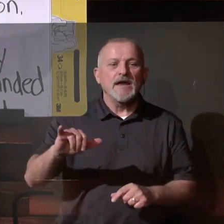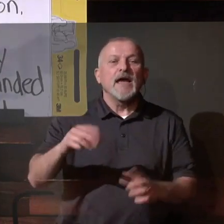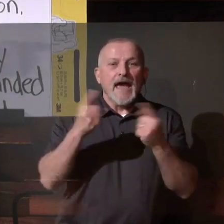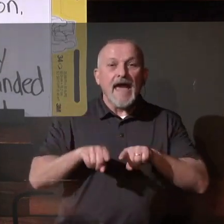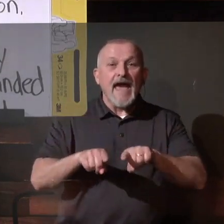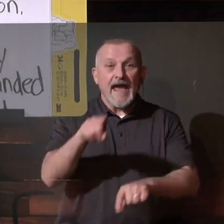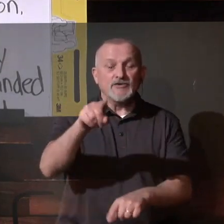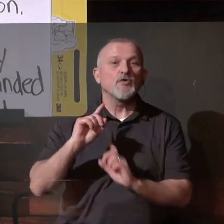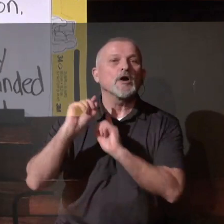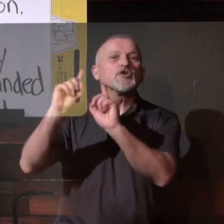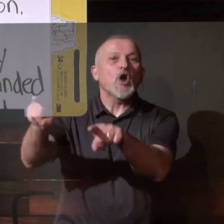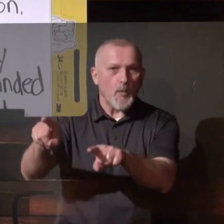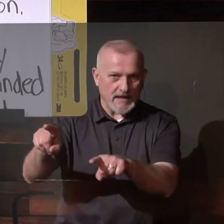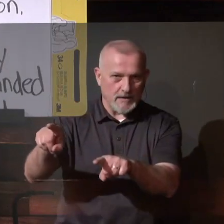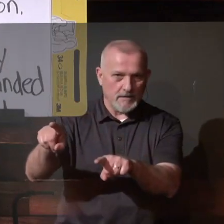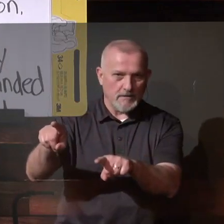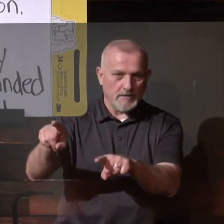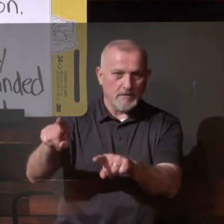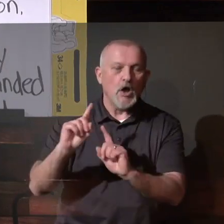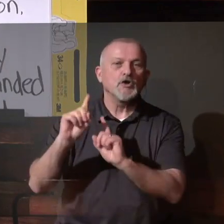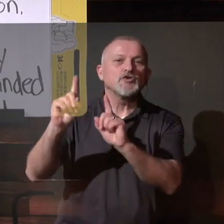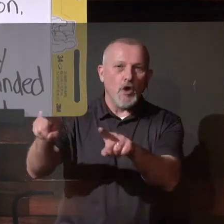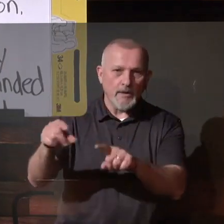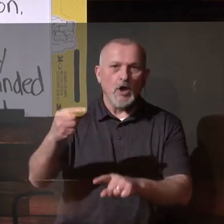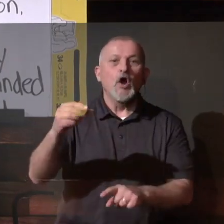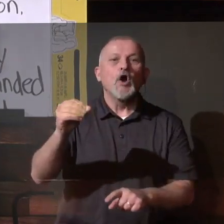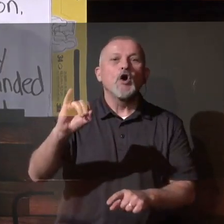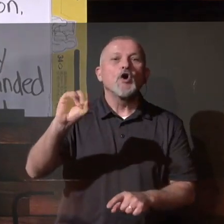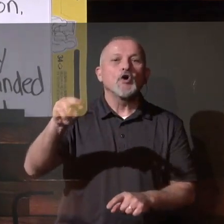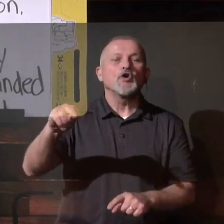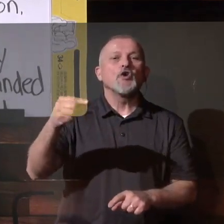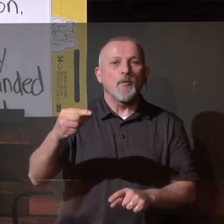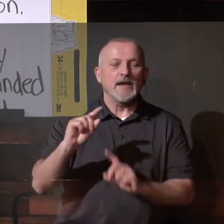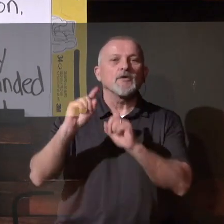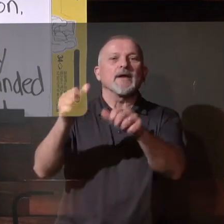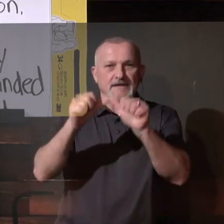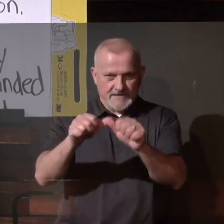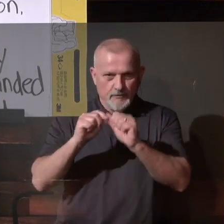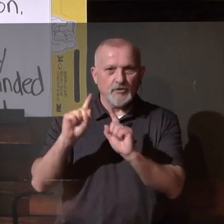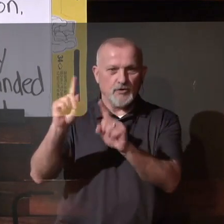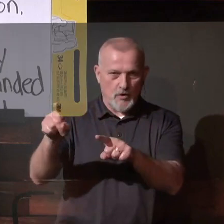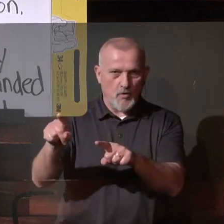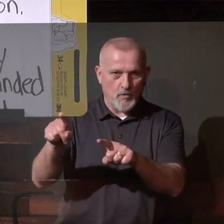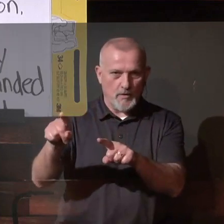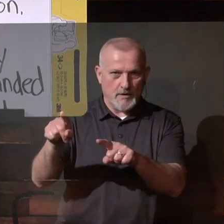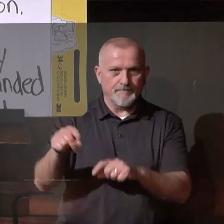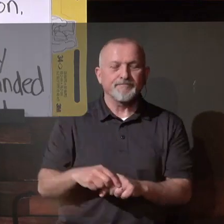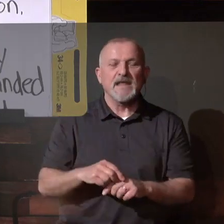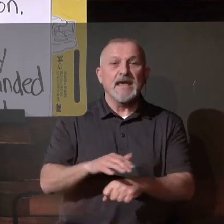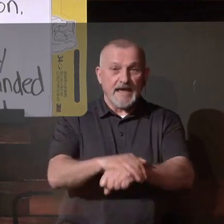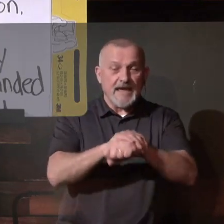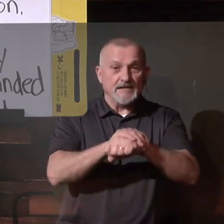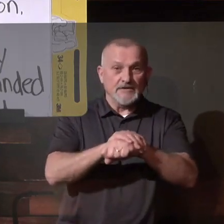are going, it has an ing. In the Greek, did you know, in English we have ing. In the